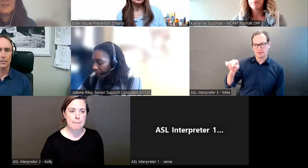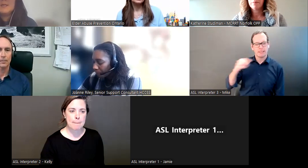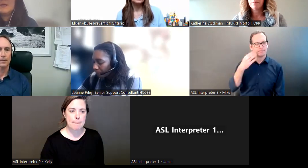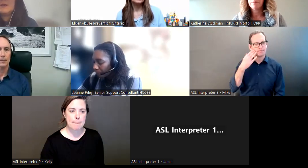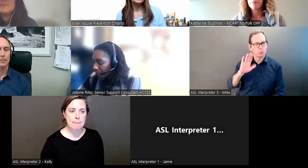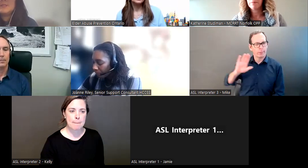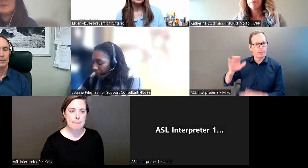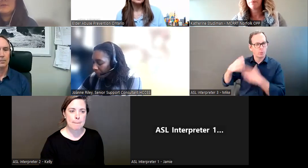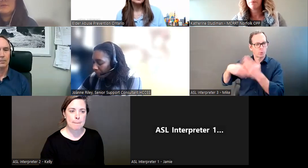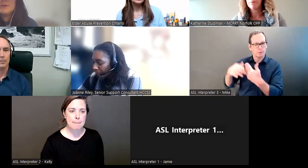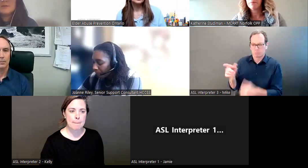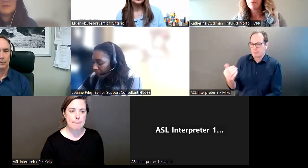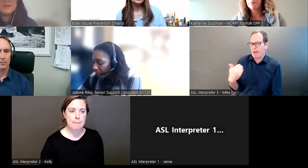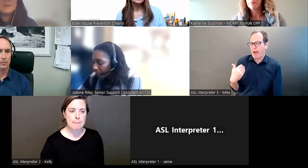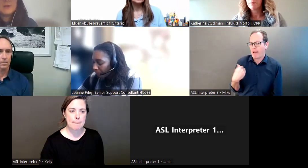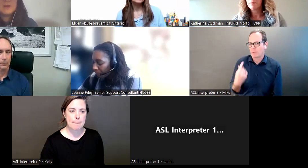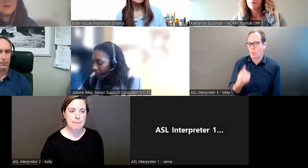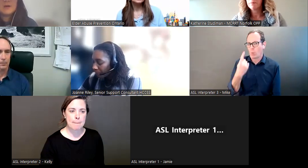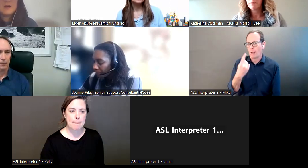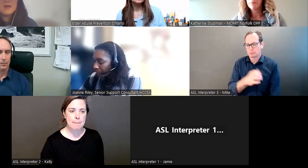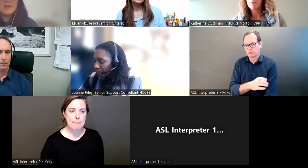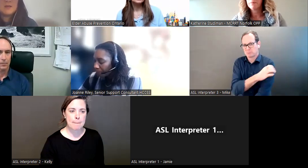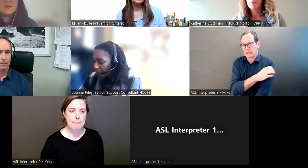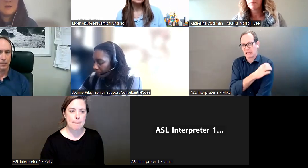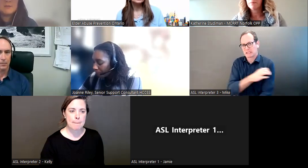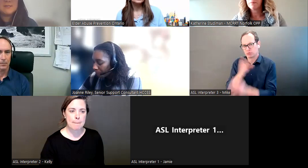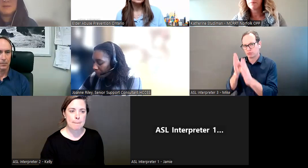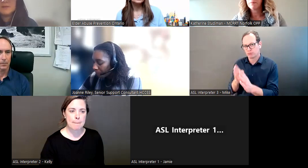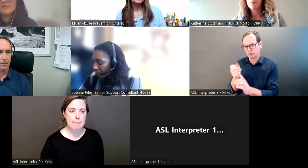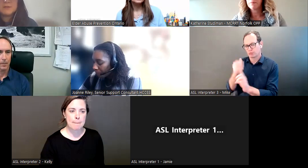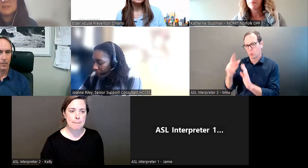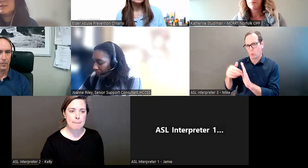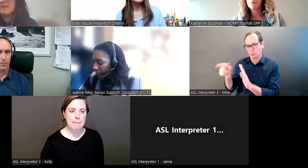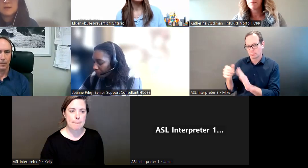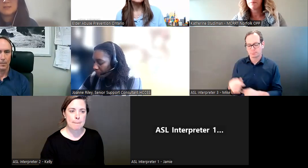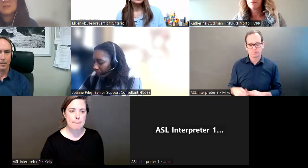well. So we're structured where I receive all the